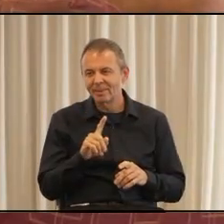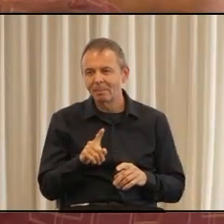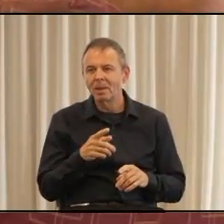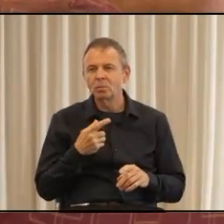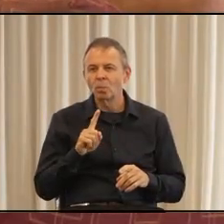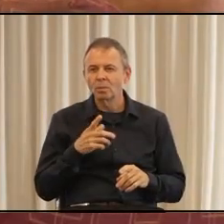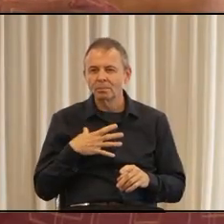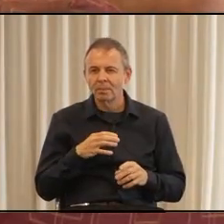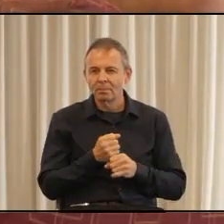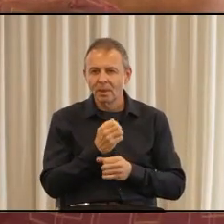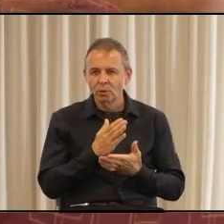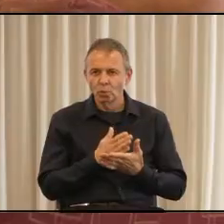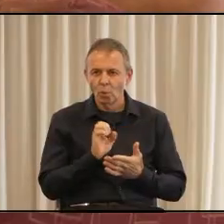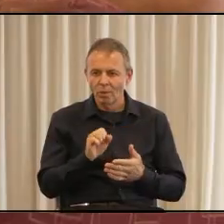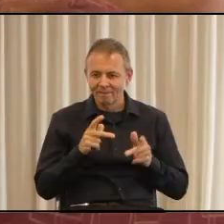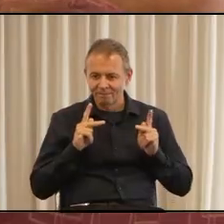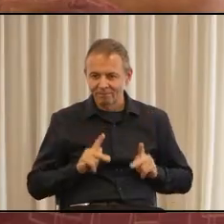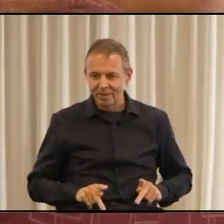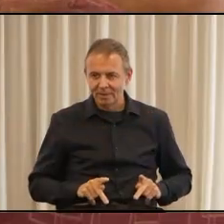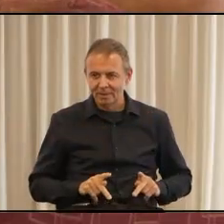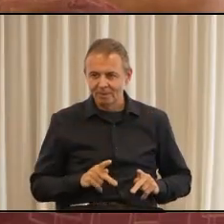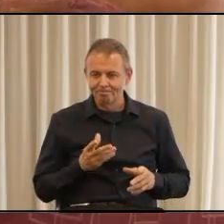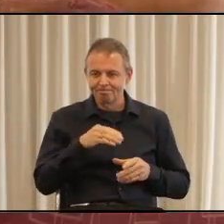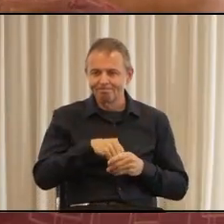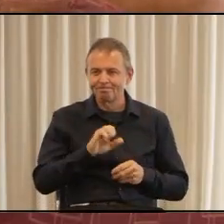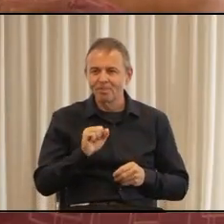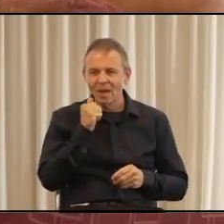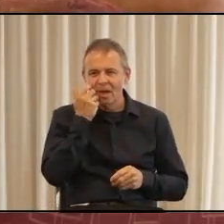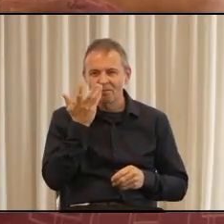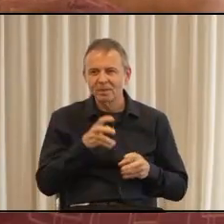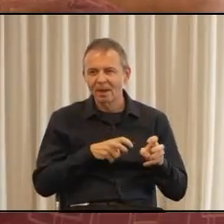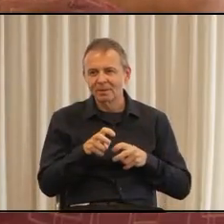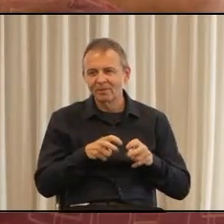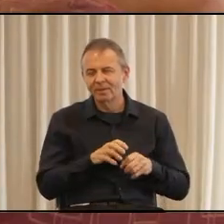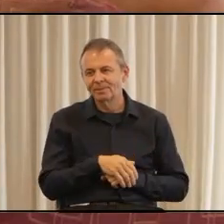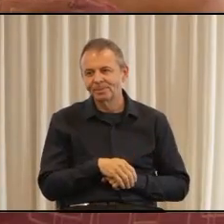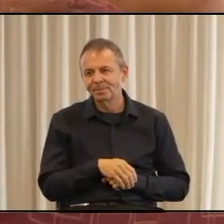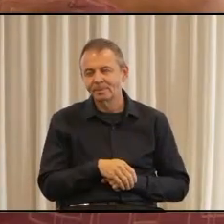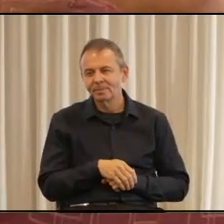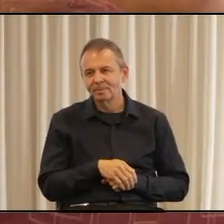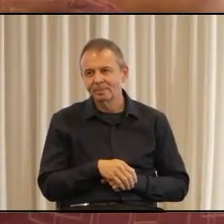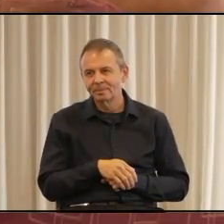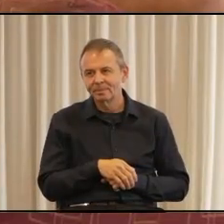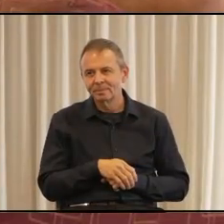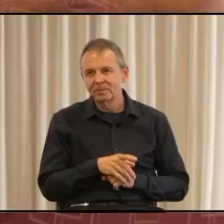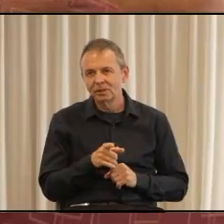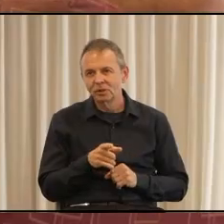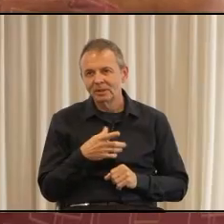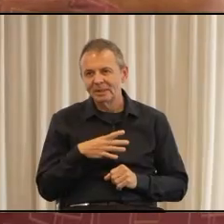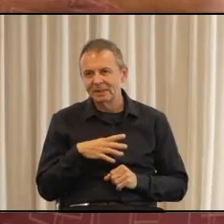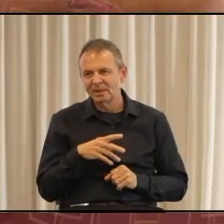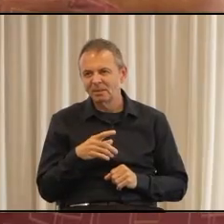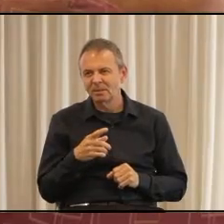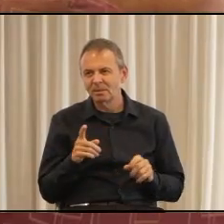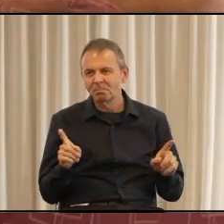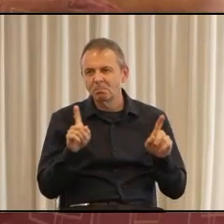what we need in her physical needs is embedded in her everyday needs. She needs a couple of people to support her with that